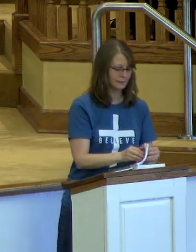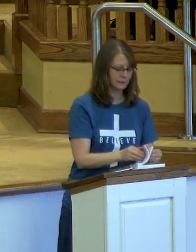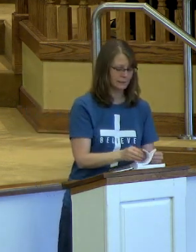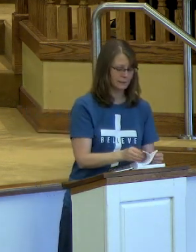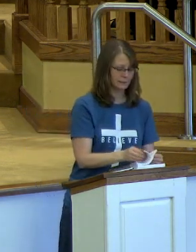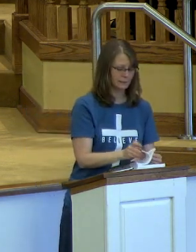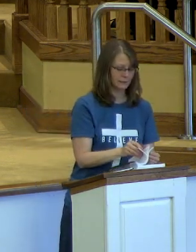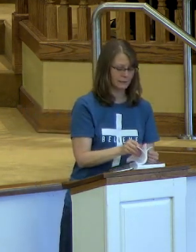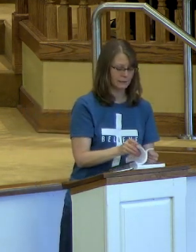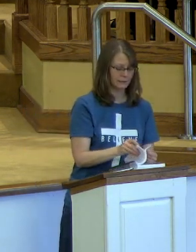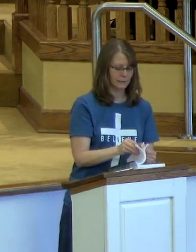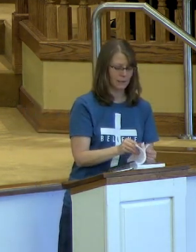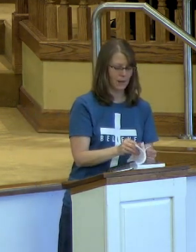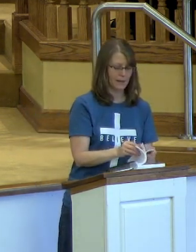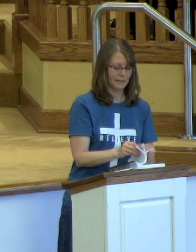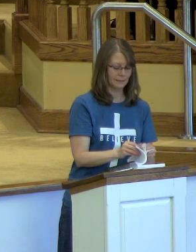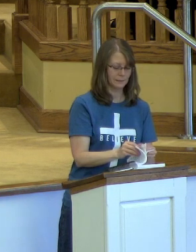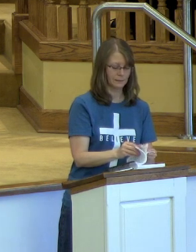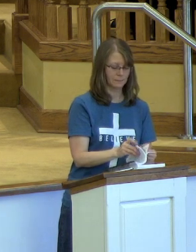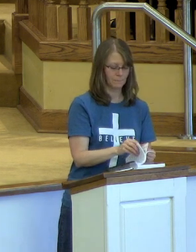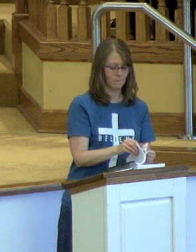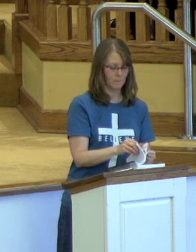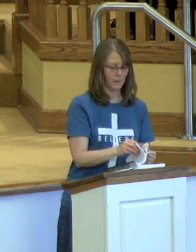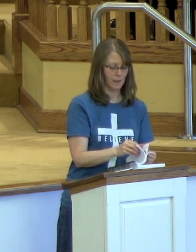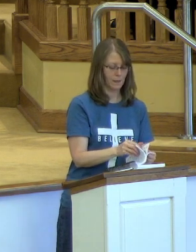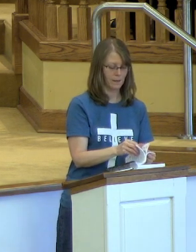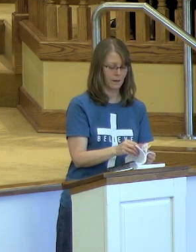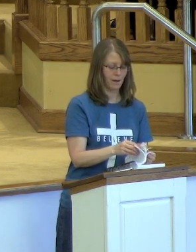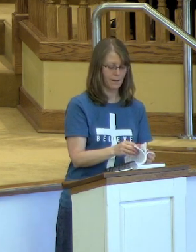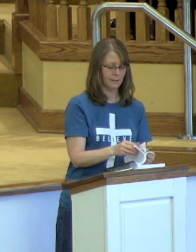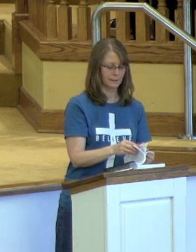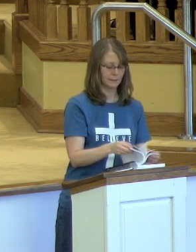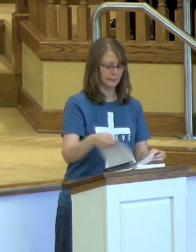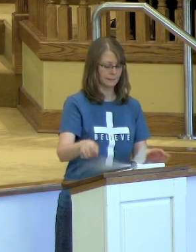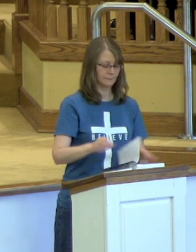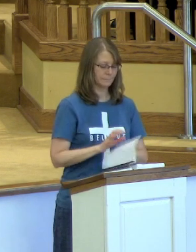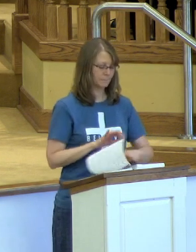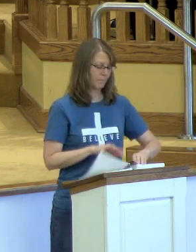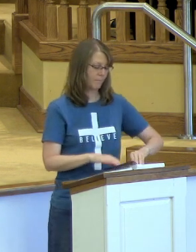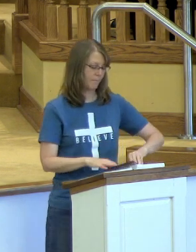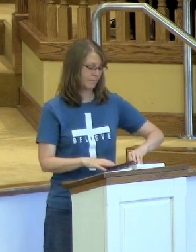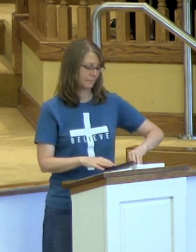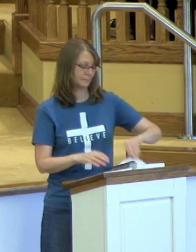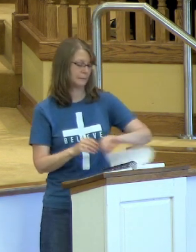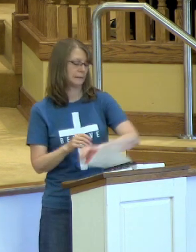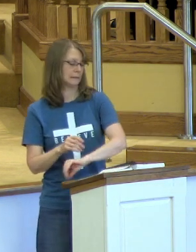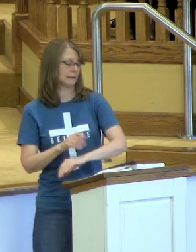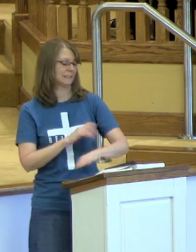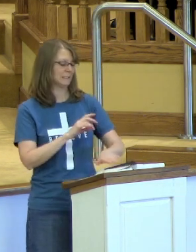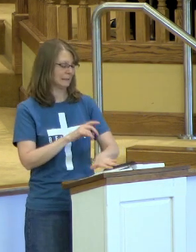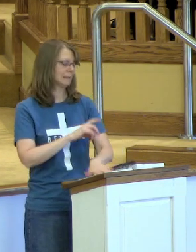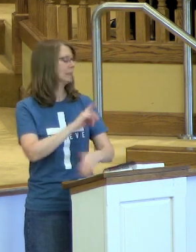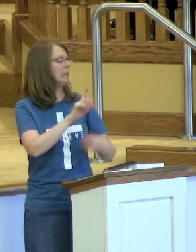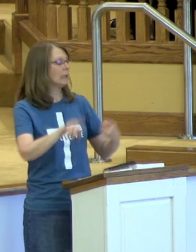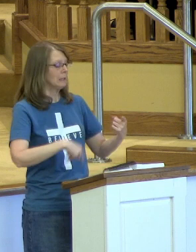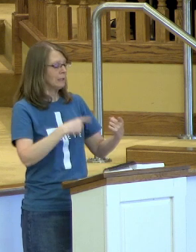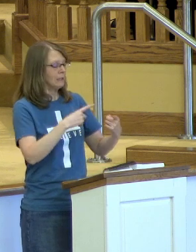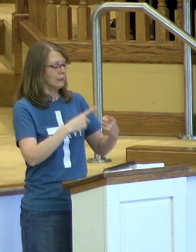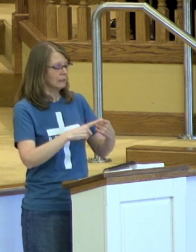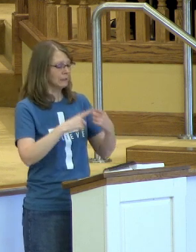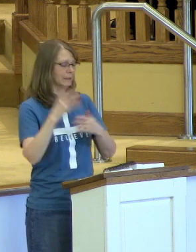495. Let's have our handshaking time and sing about Count Our Blessings. We'll sing it on first one. When upon life's billows you